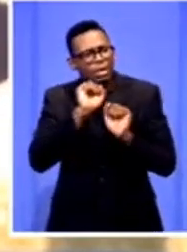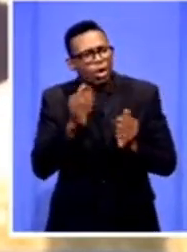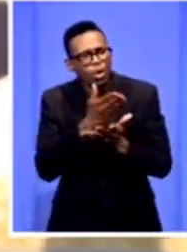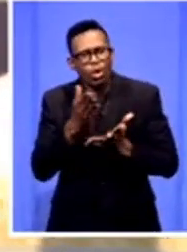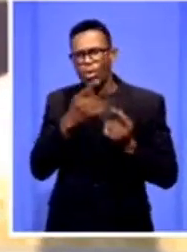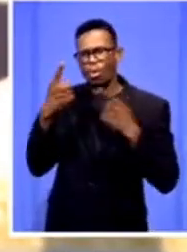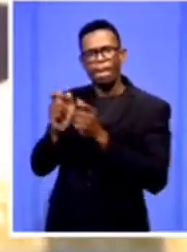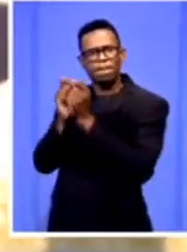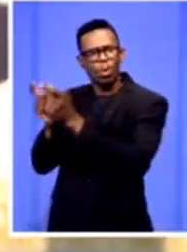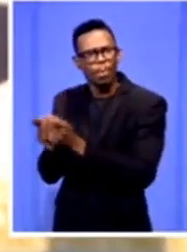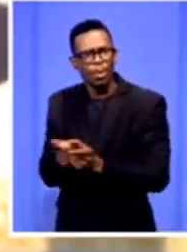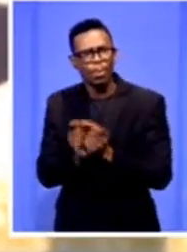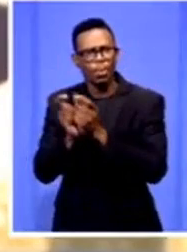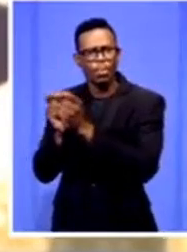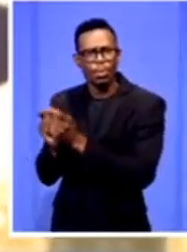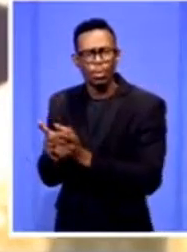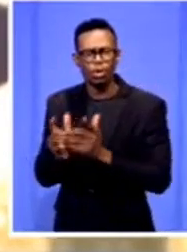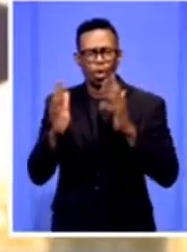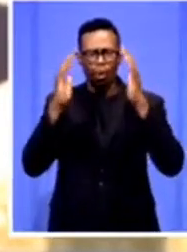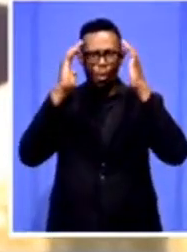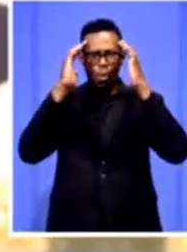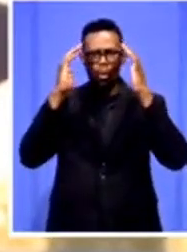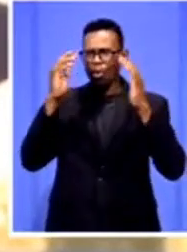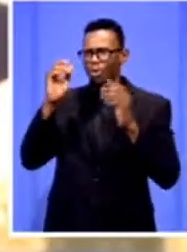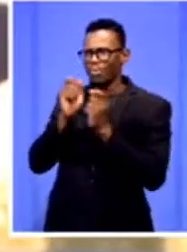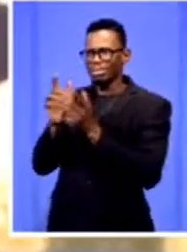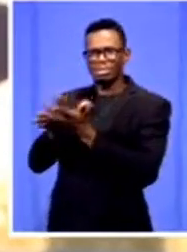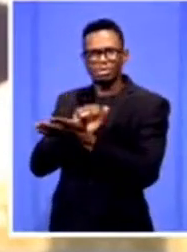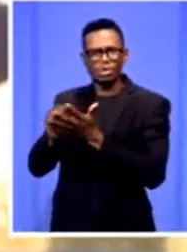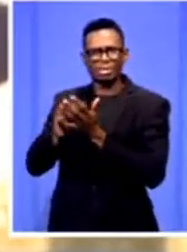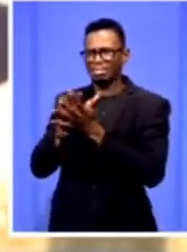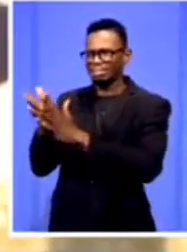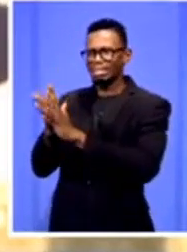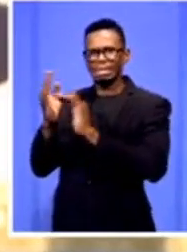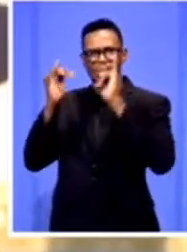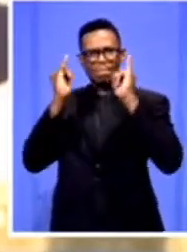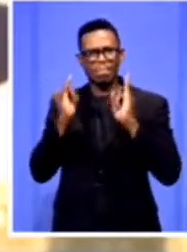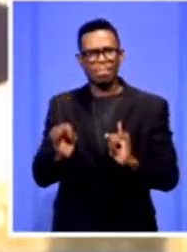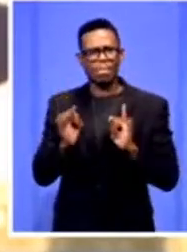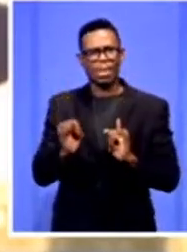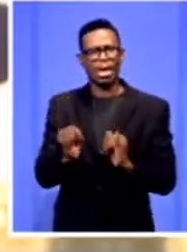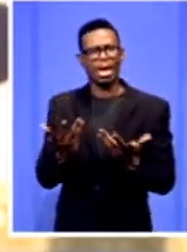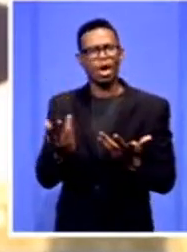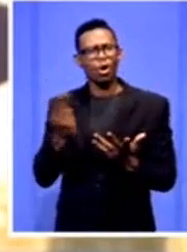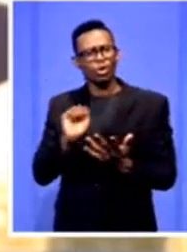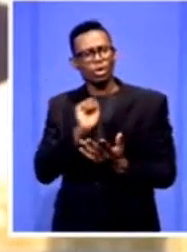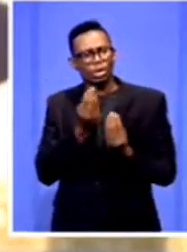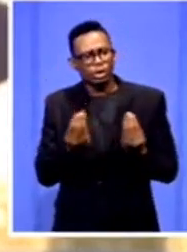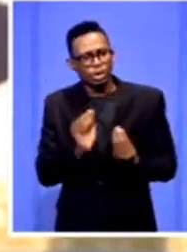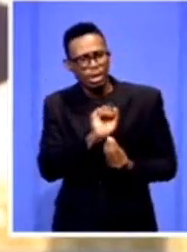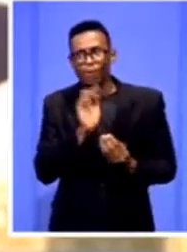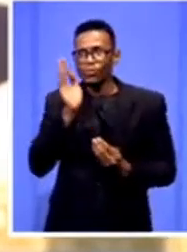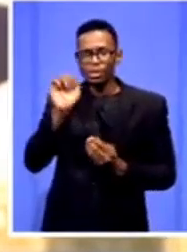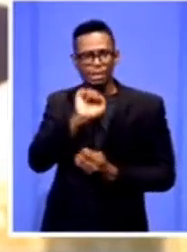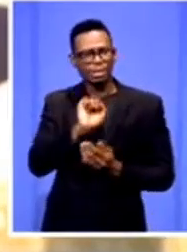re vandalize, and re senya menyetla ya bana ba rona. Ha re yo phutha matsoho, mara ha re